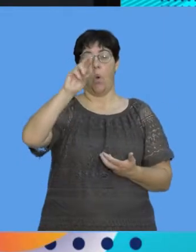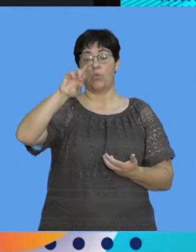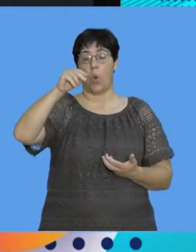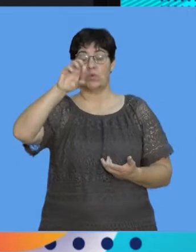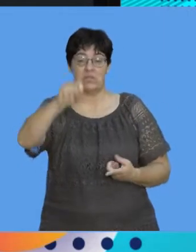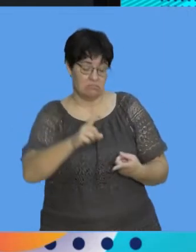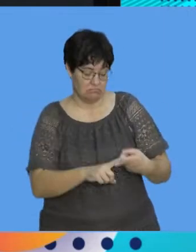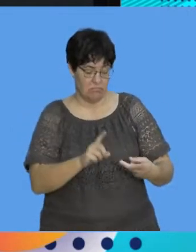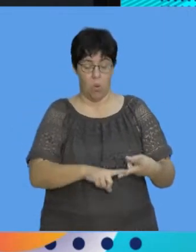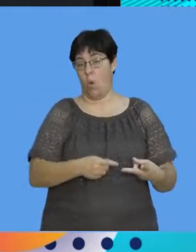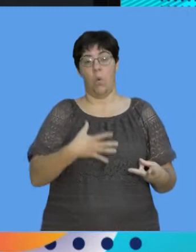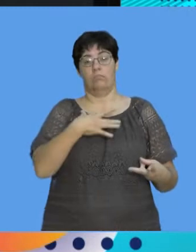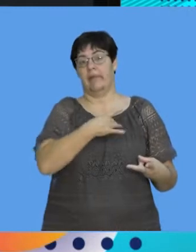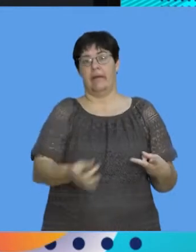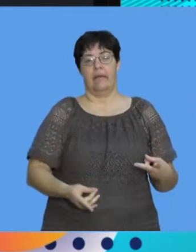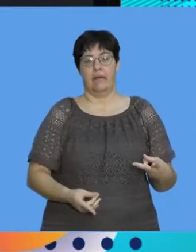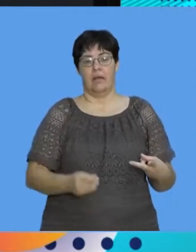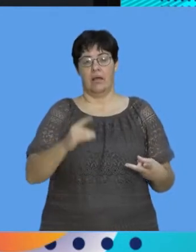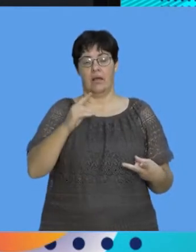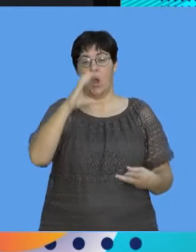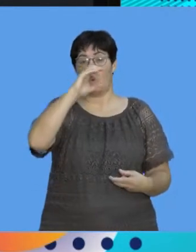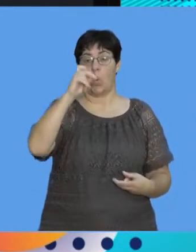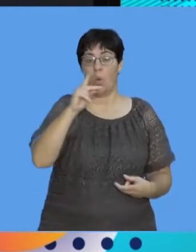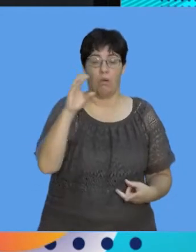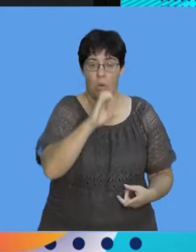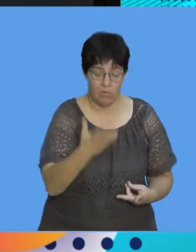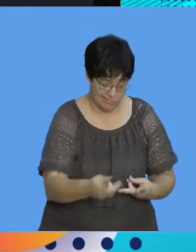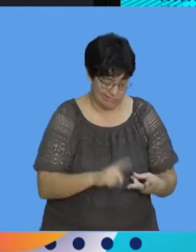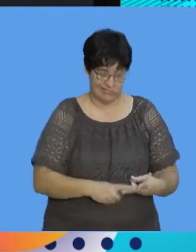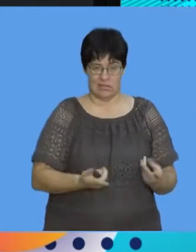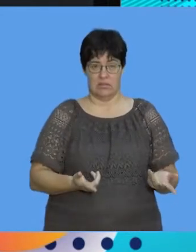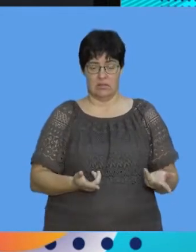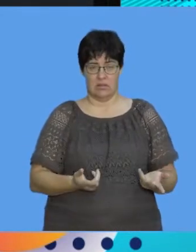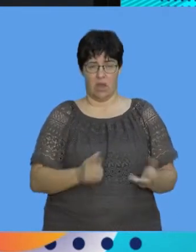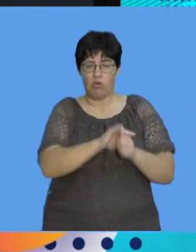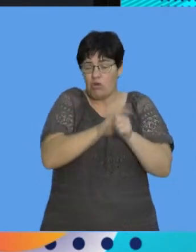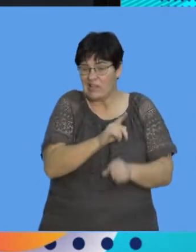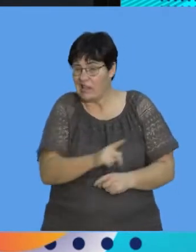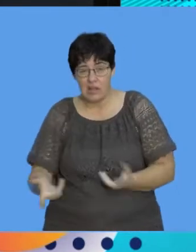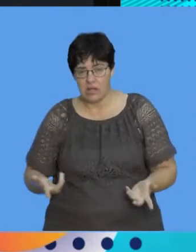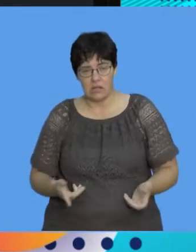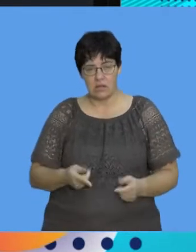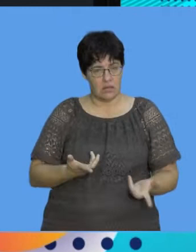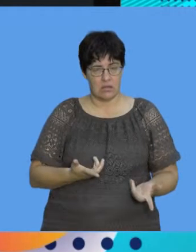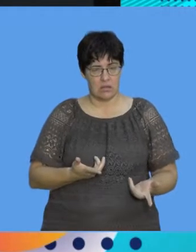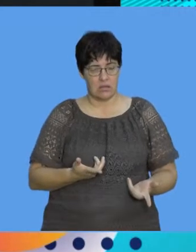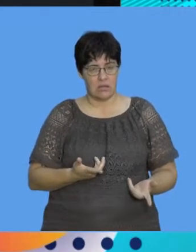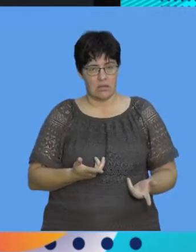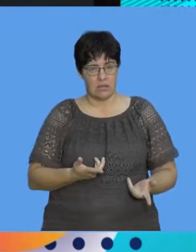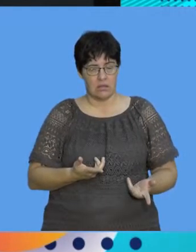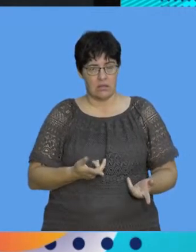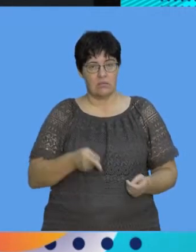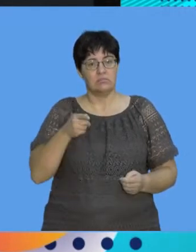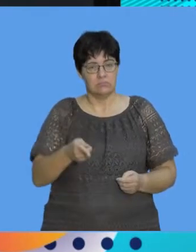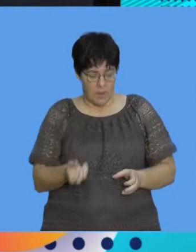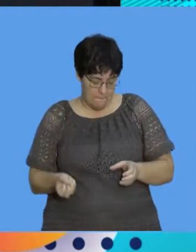maybe lots of you like Coca-Cola, or those kind of things, all right? What are they? They're something